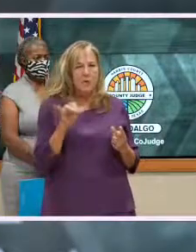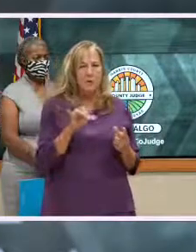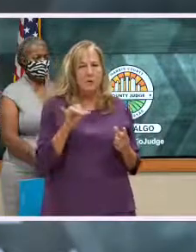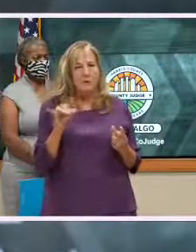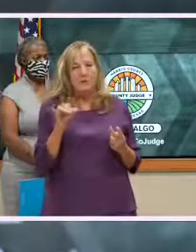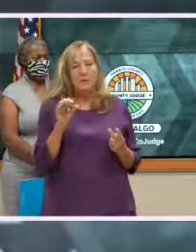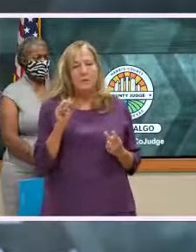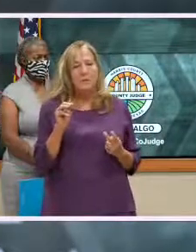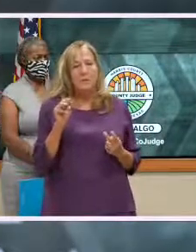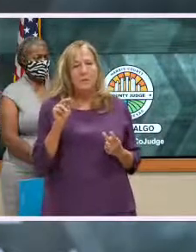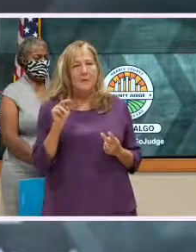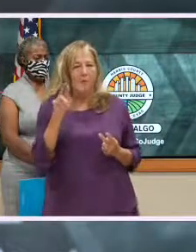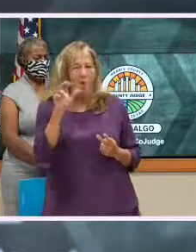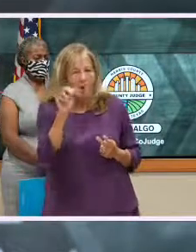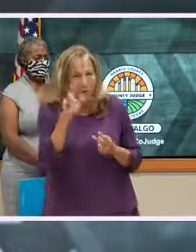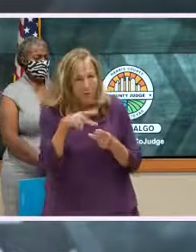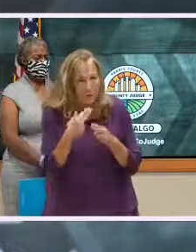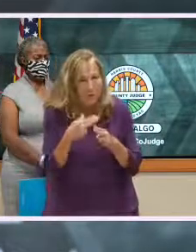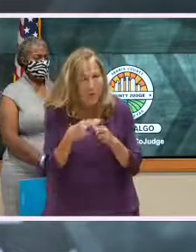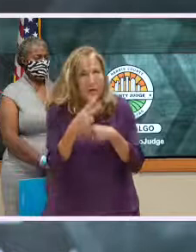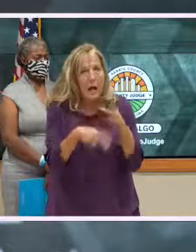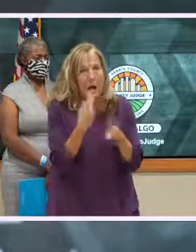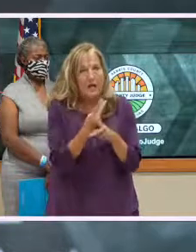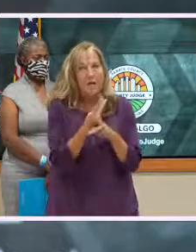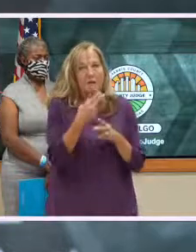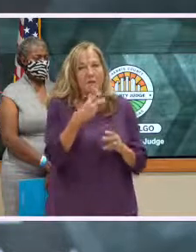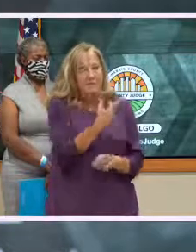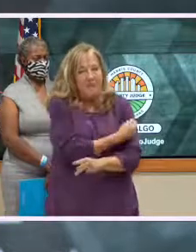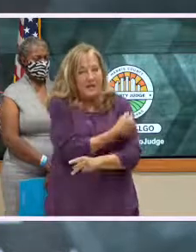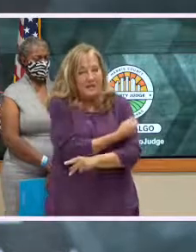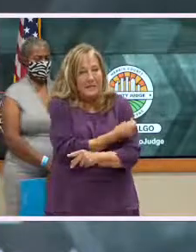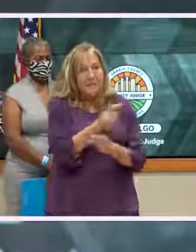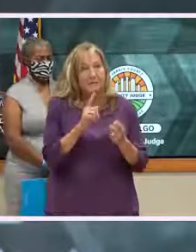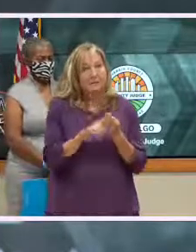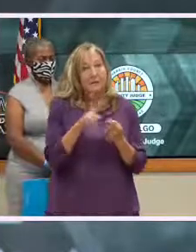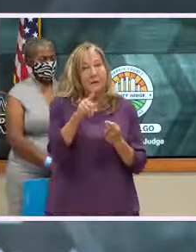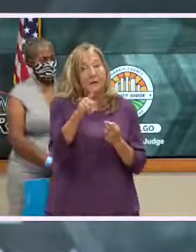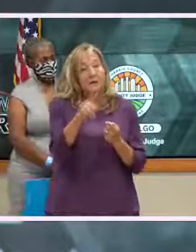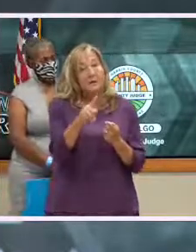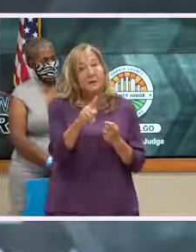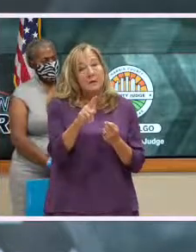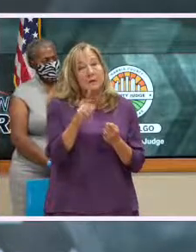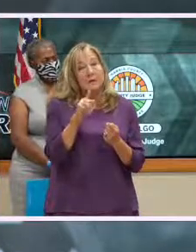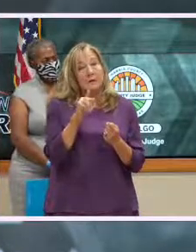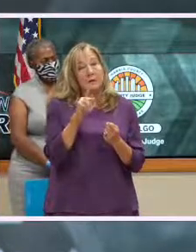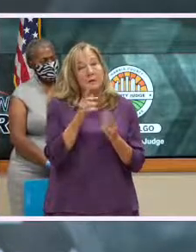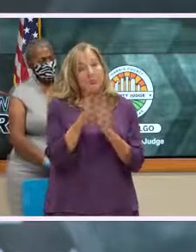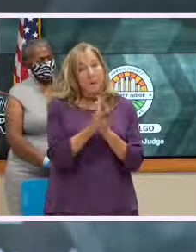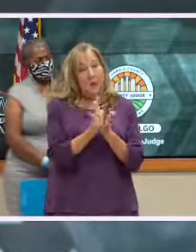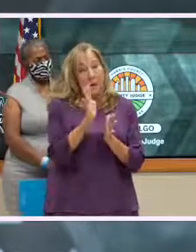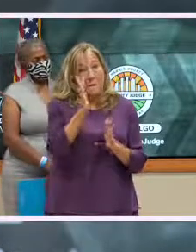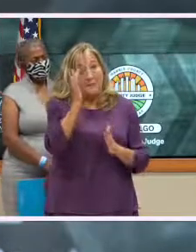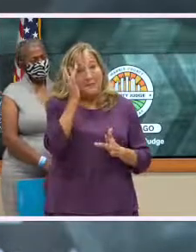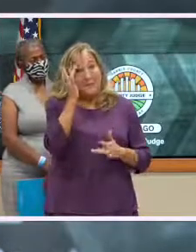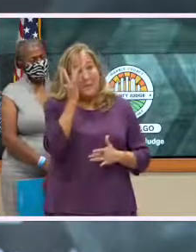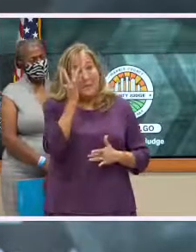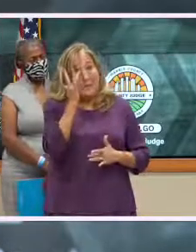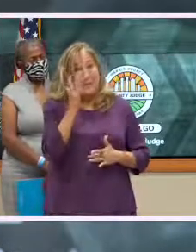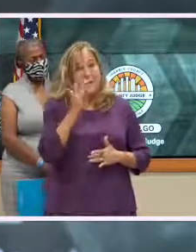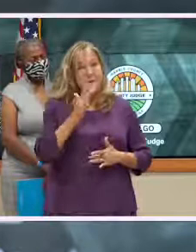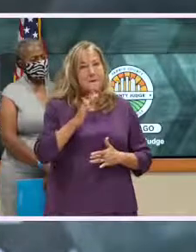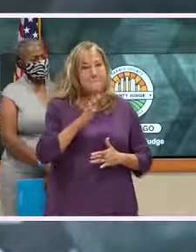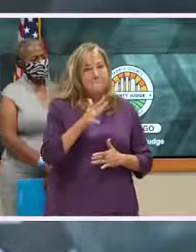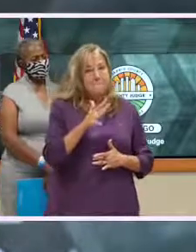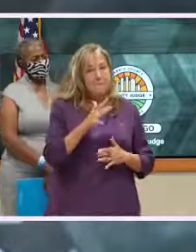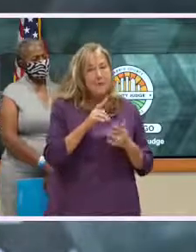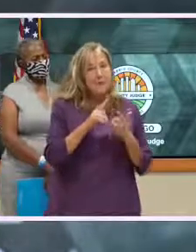mRNA vaccines, the decline in efficacy against symptomatic illness is modest. So if you remember from